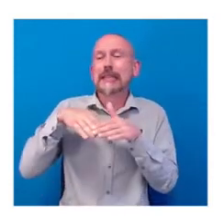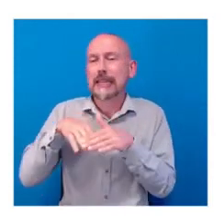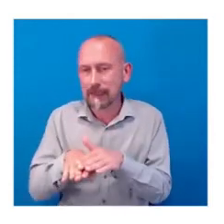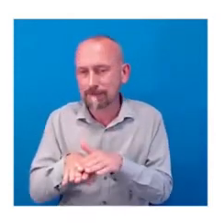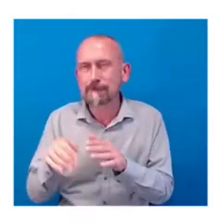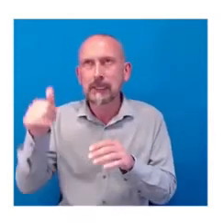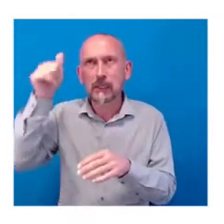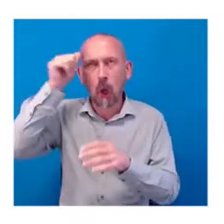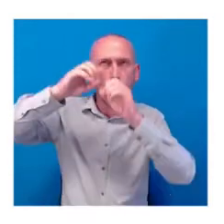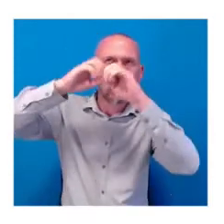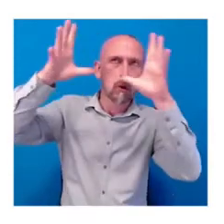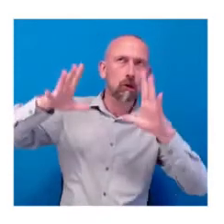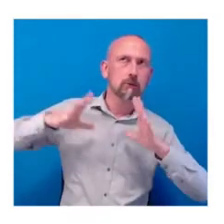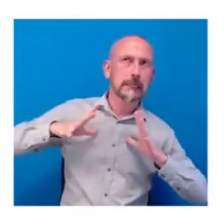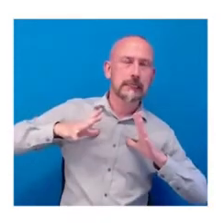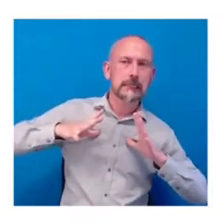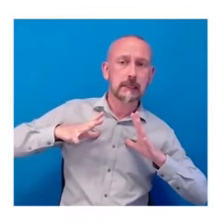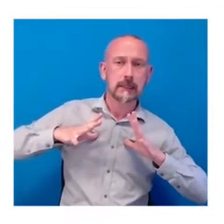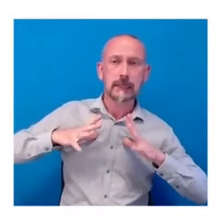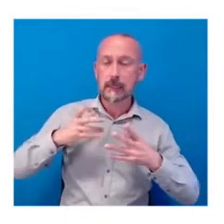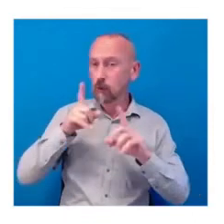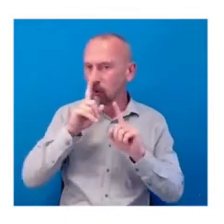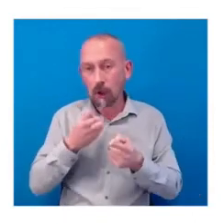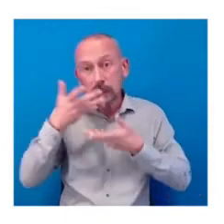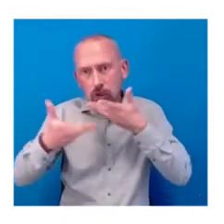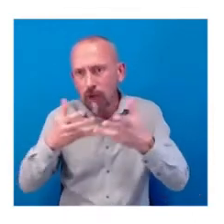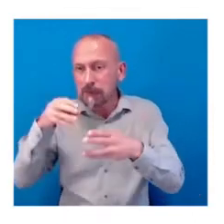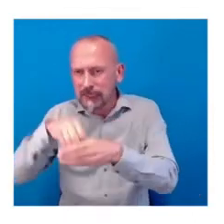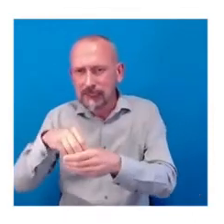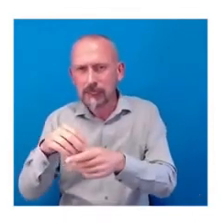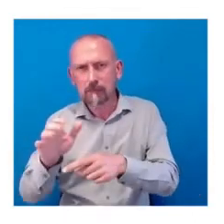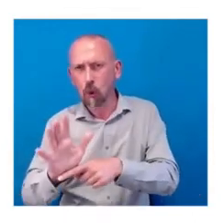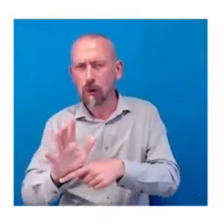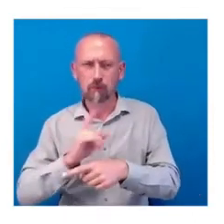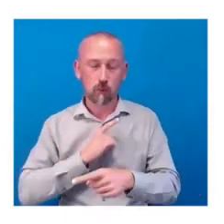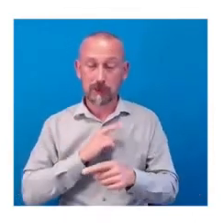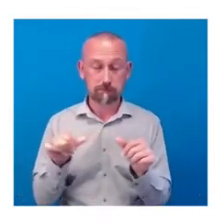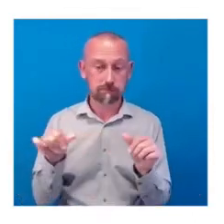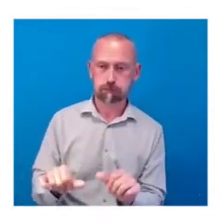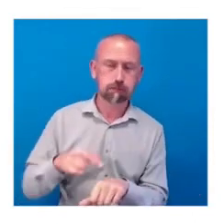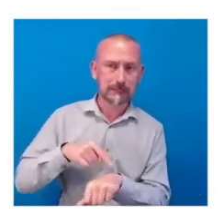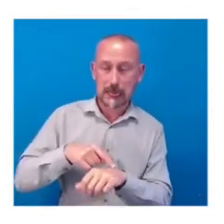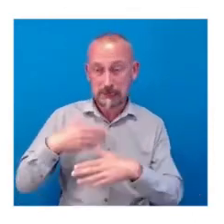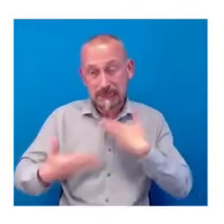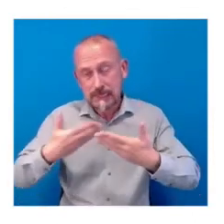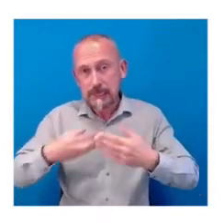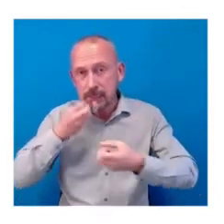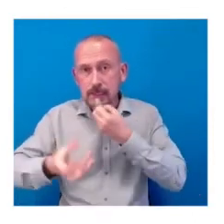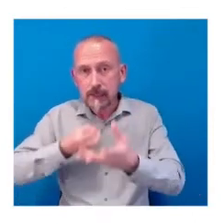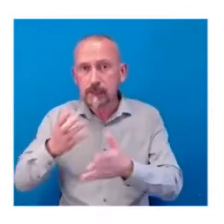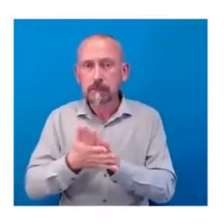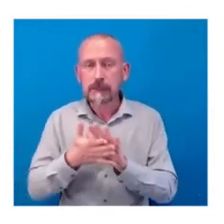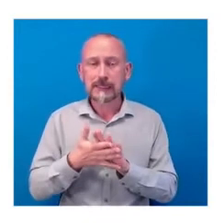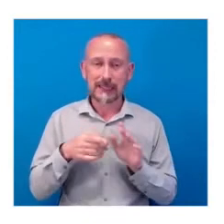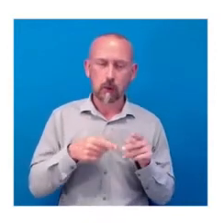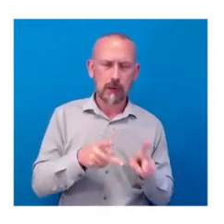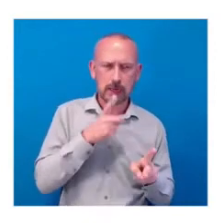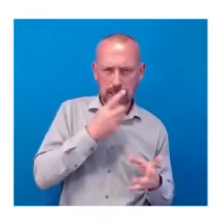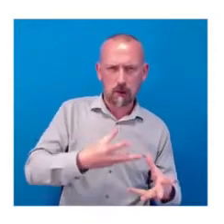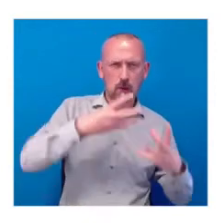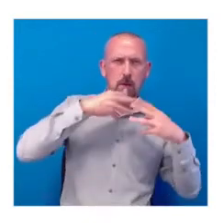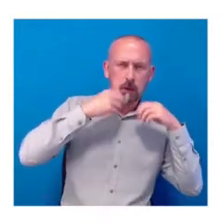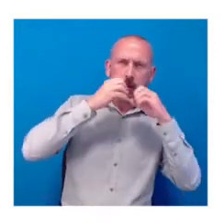due to the time constraints. It would also, you know, as a secondary benefit, it would give us the chance to better implement the results of the